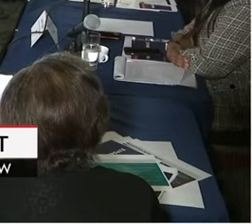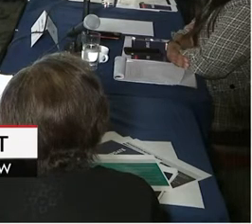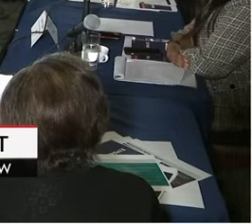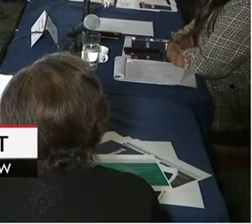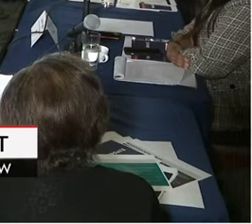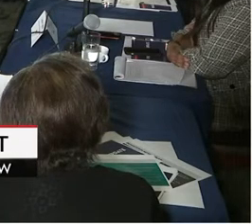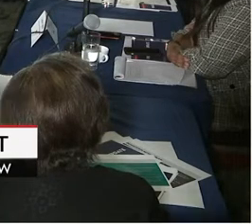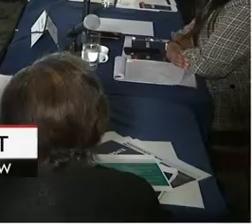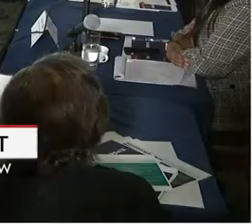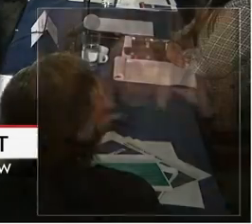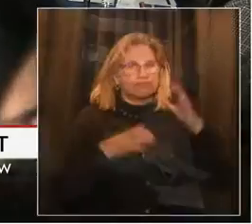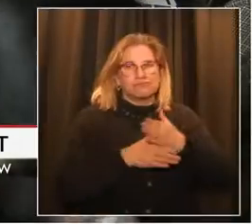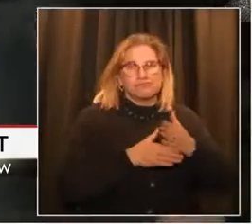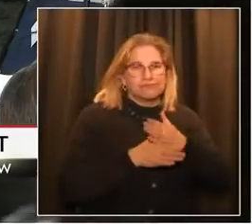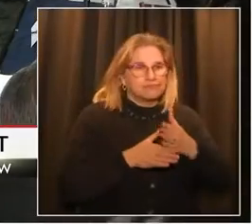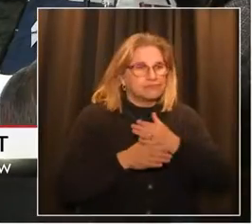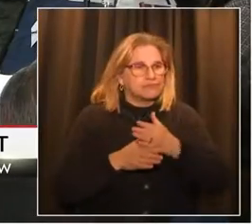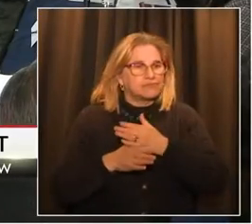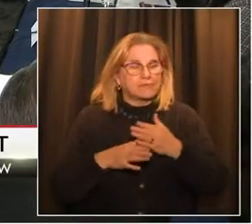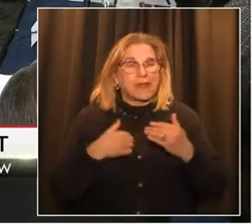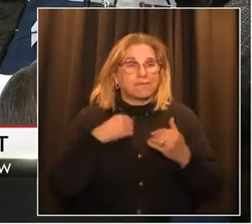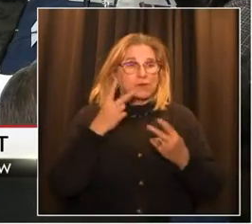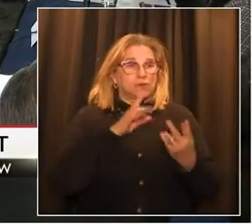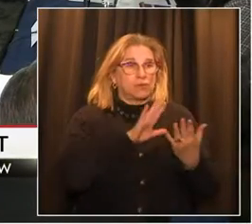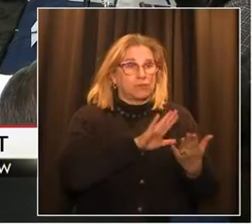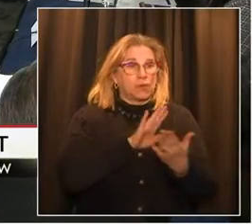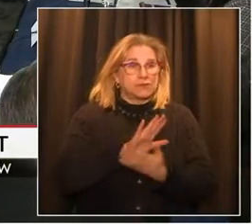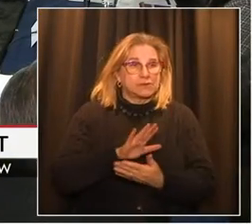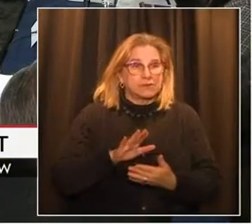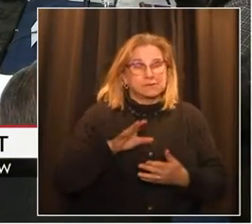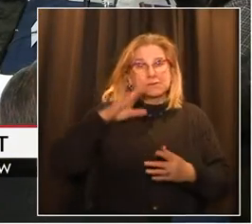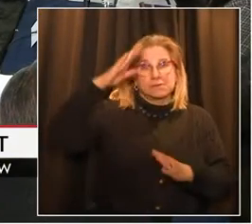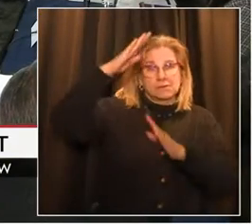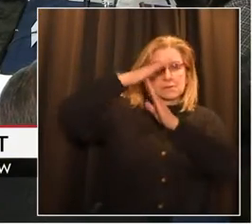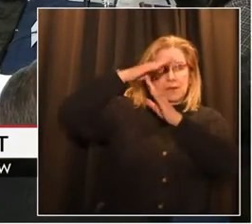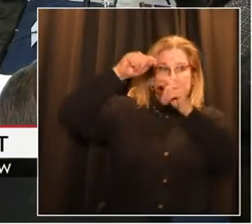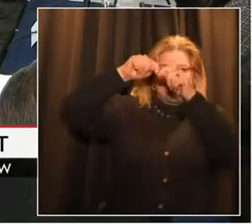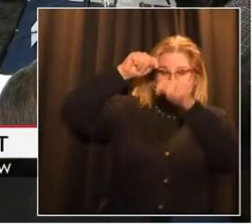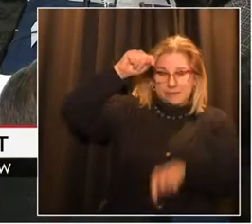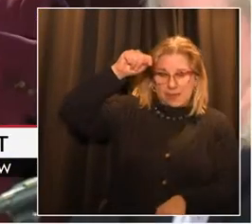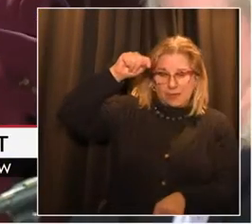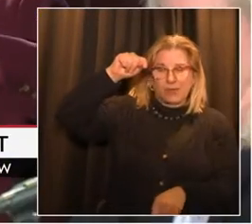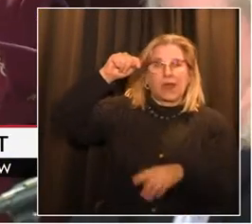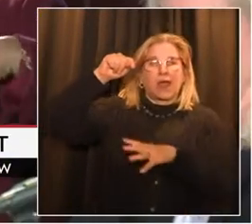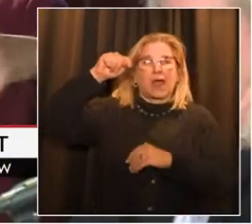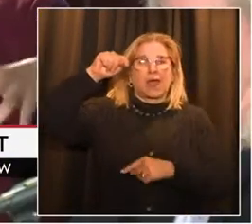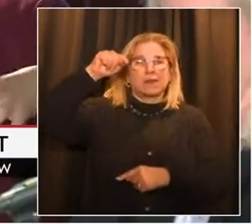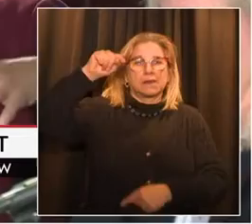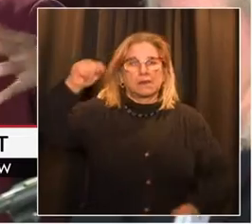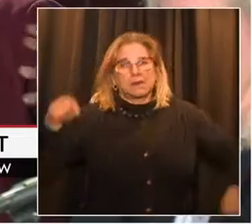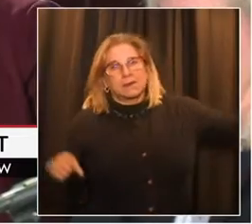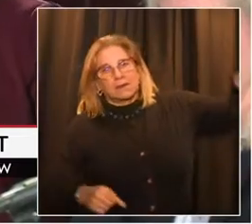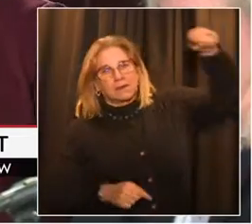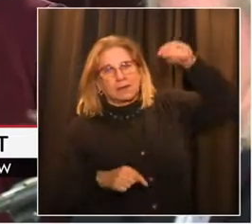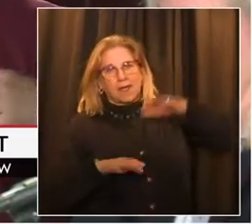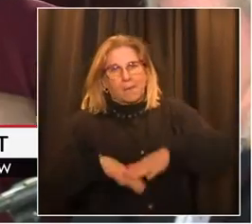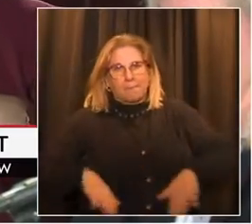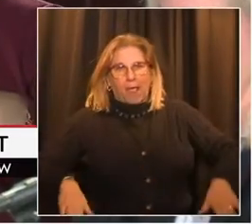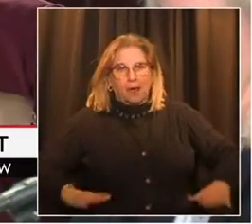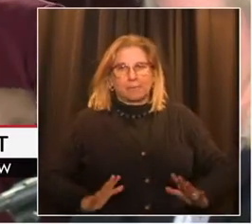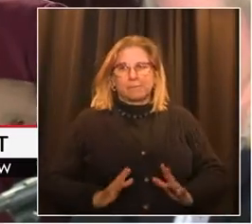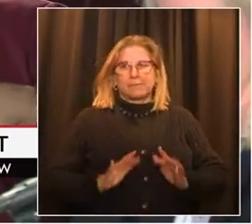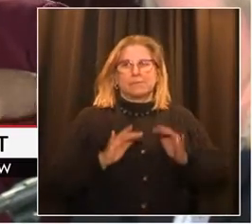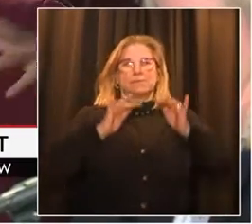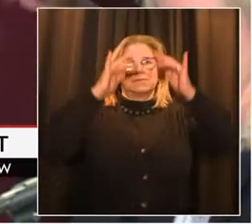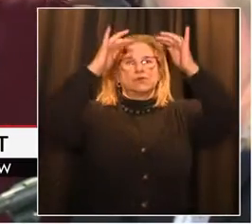bottom-up approach, and the two have to happen together to come up with the plan that works for our city. And so right now, the work that's being